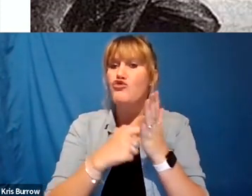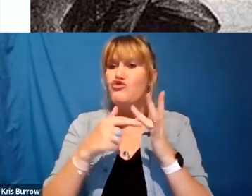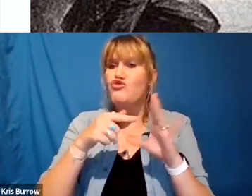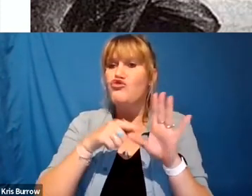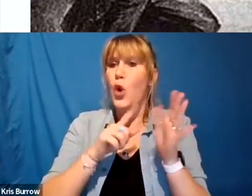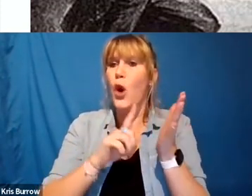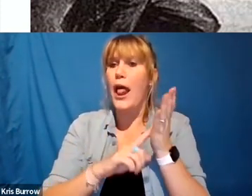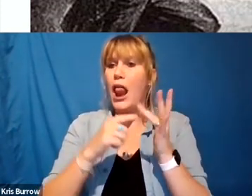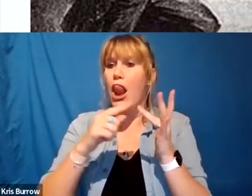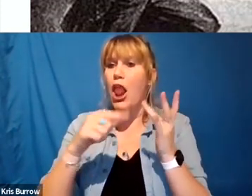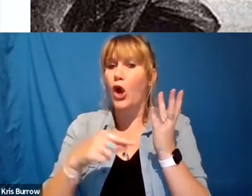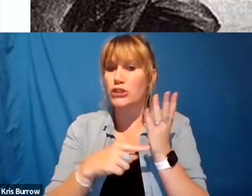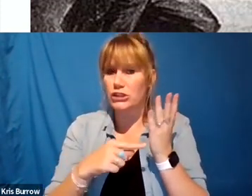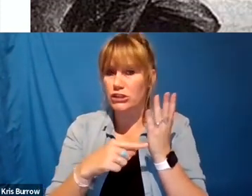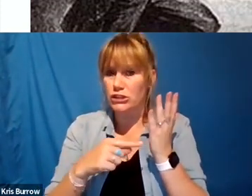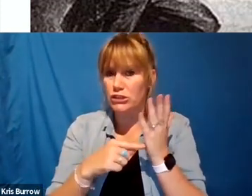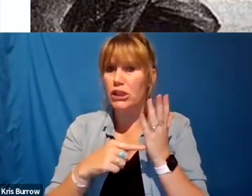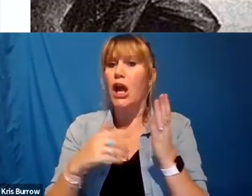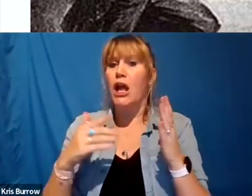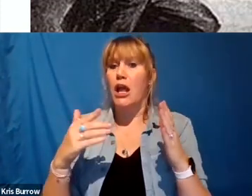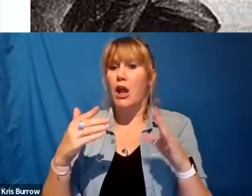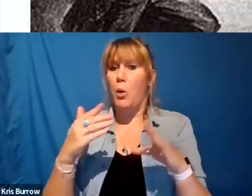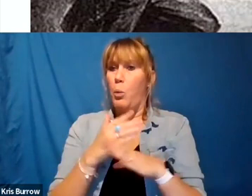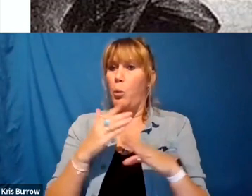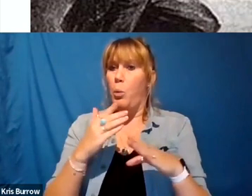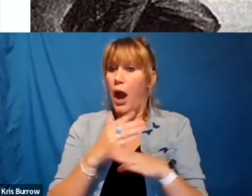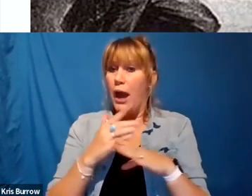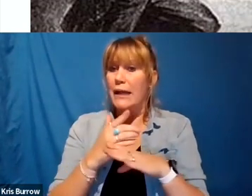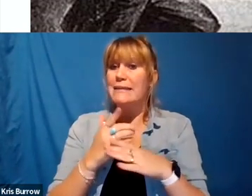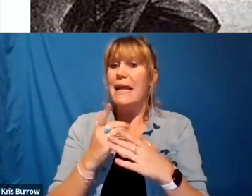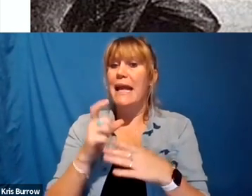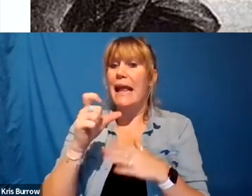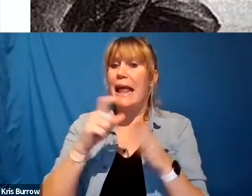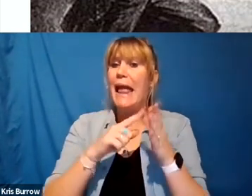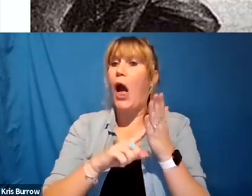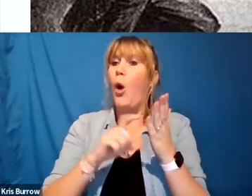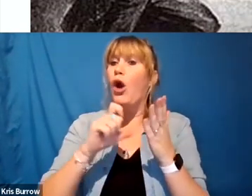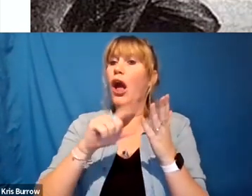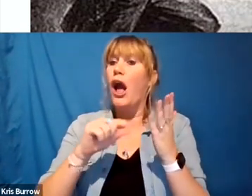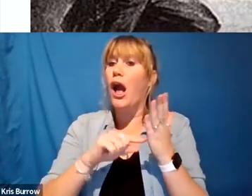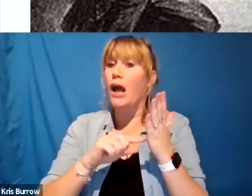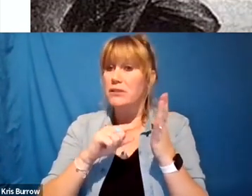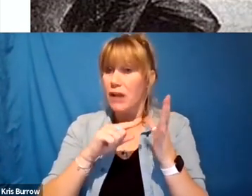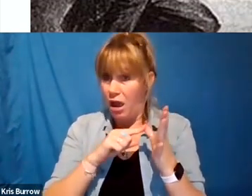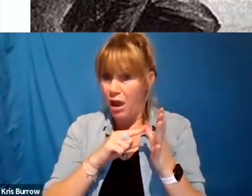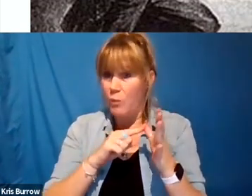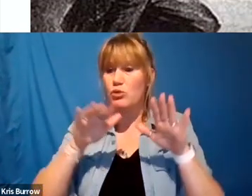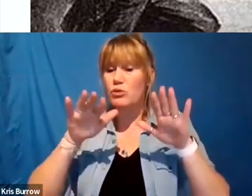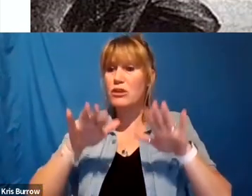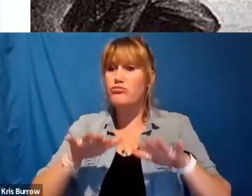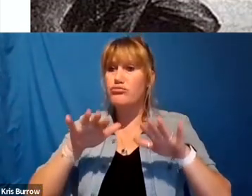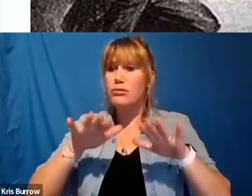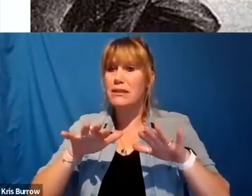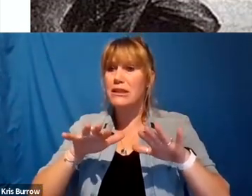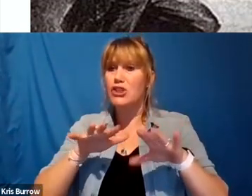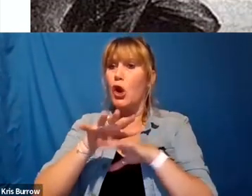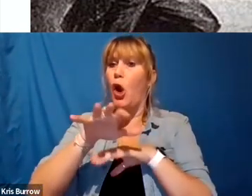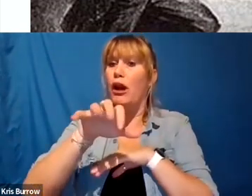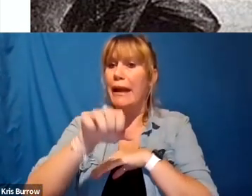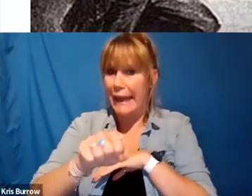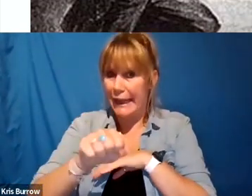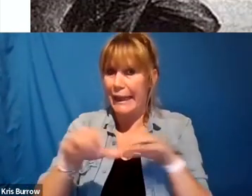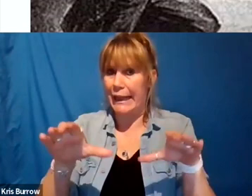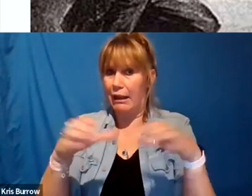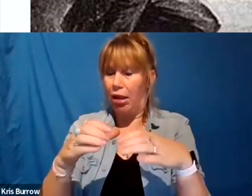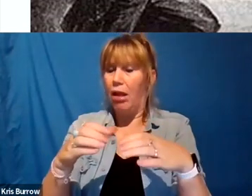the time that was a British colony in India, he was said to have a passion for Indian animals, and he was the last member of a